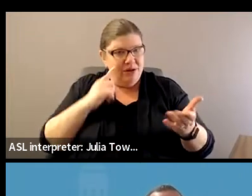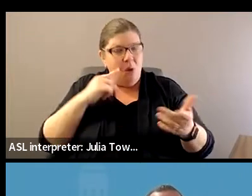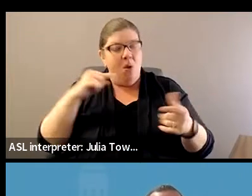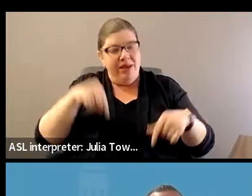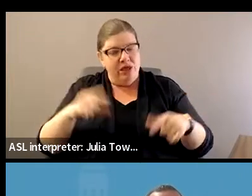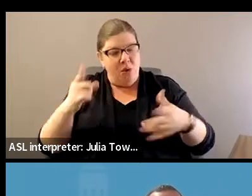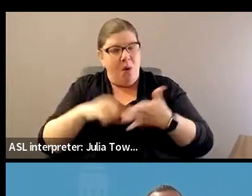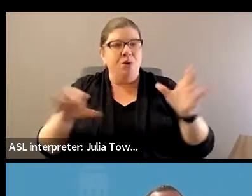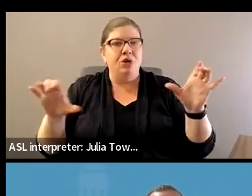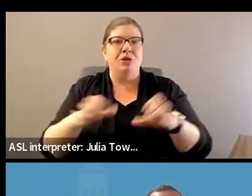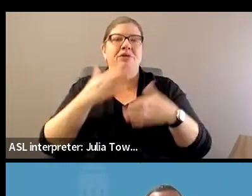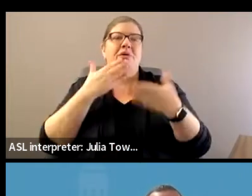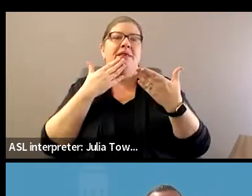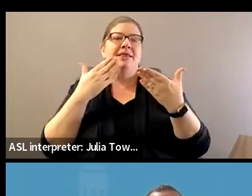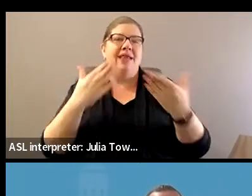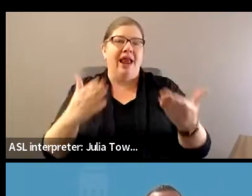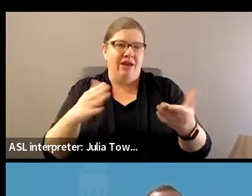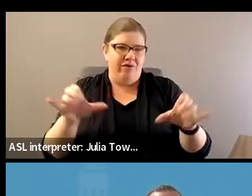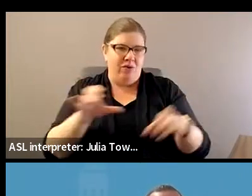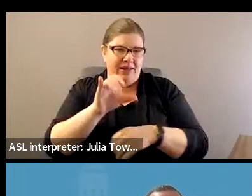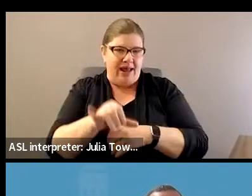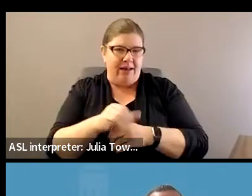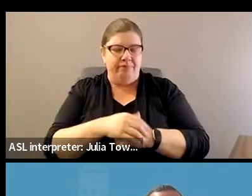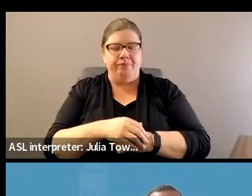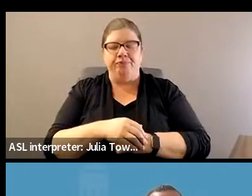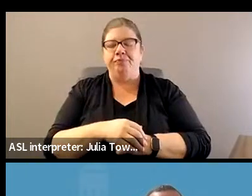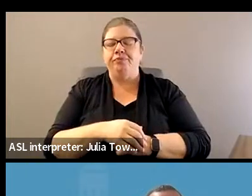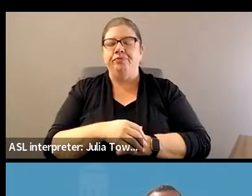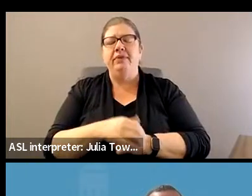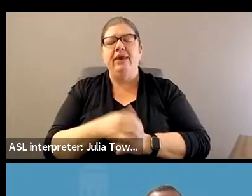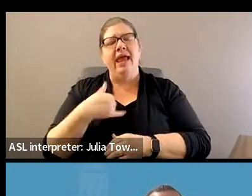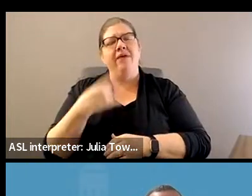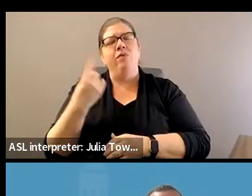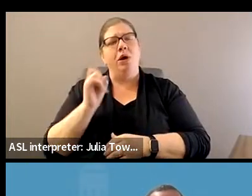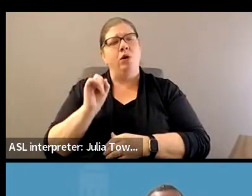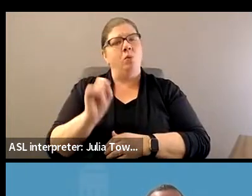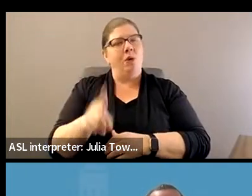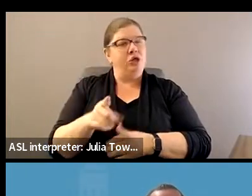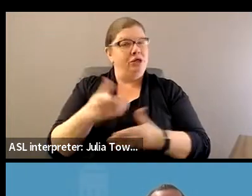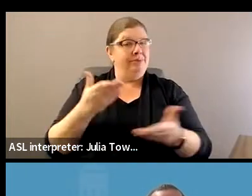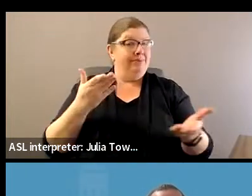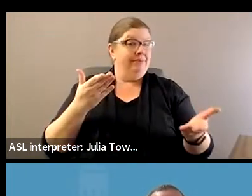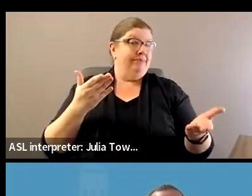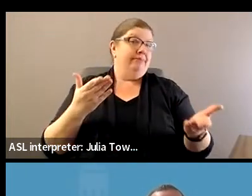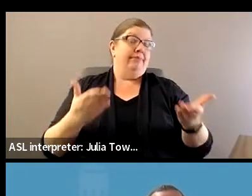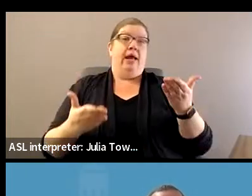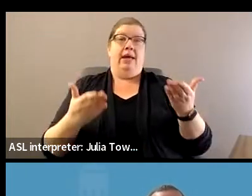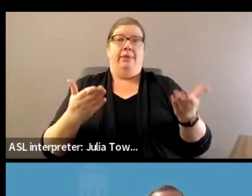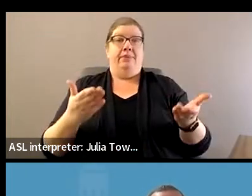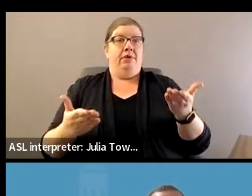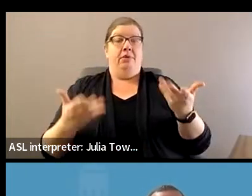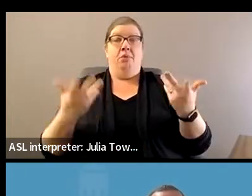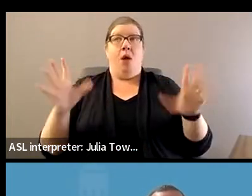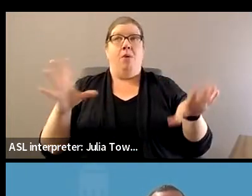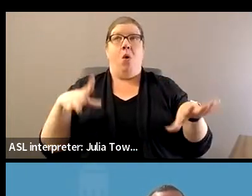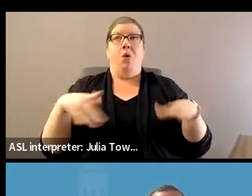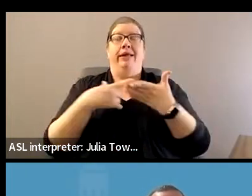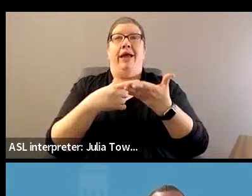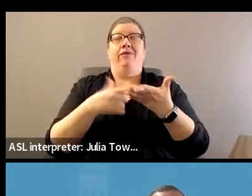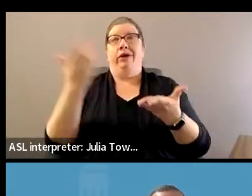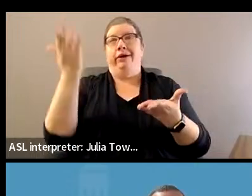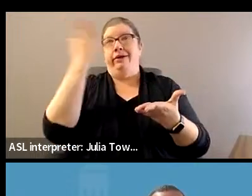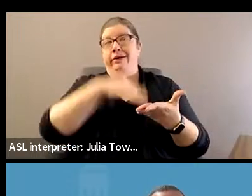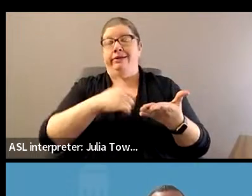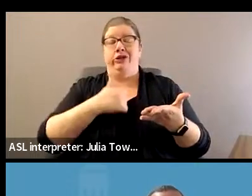So thank you for doing that. One question I do have, and maybe you probably covered that, and I'm sorry